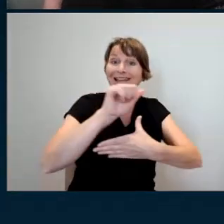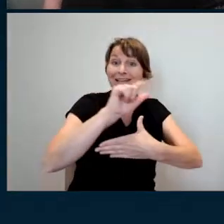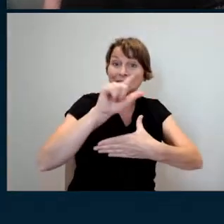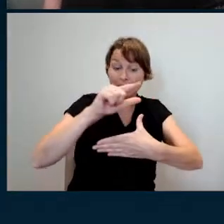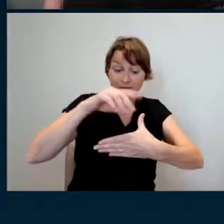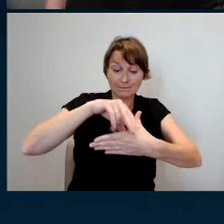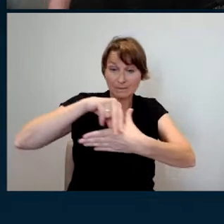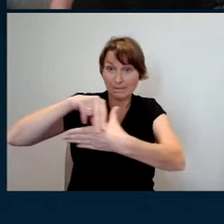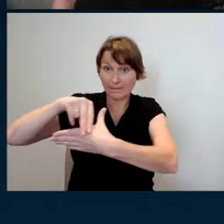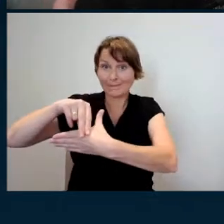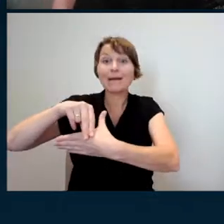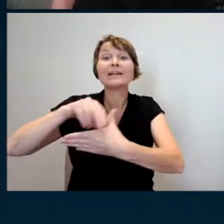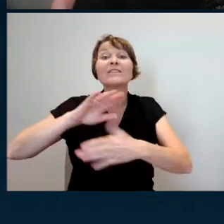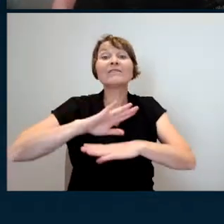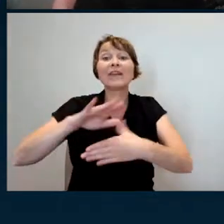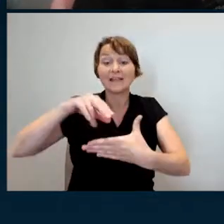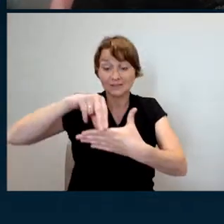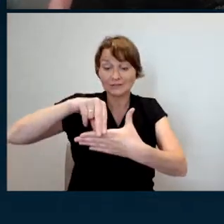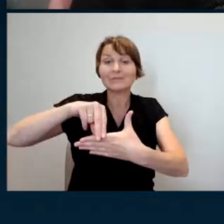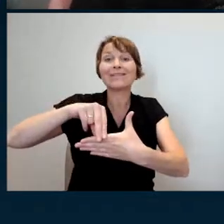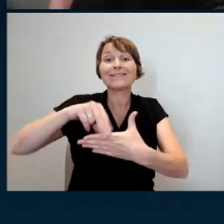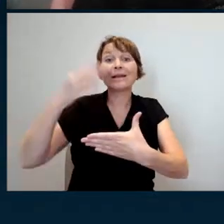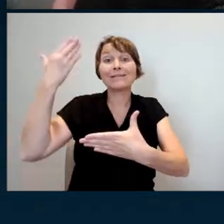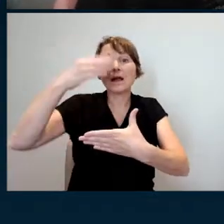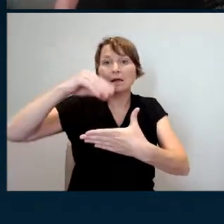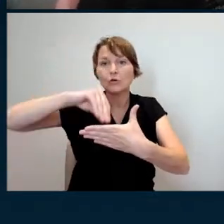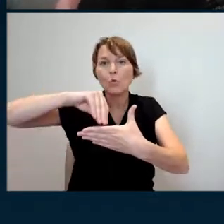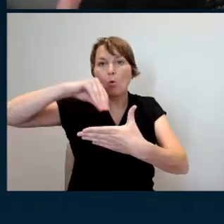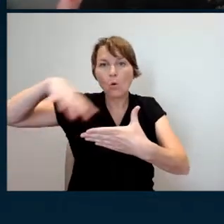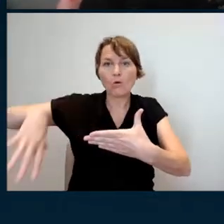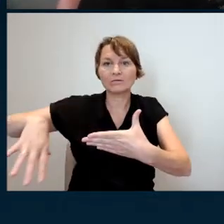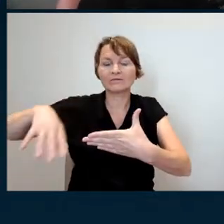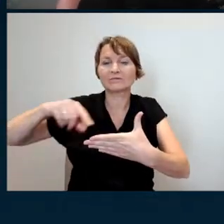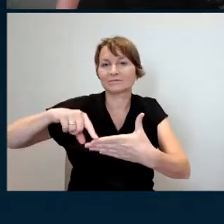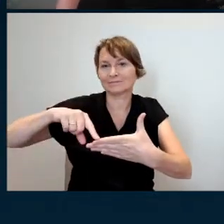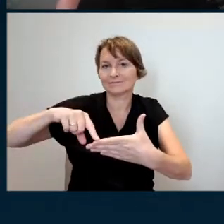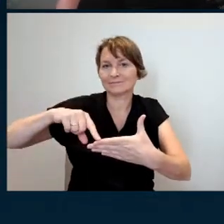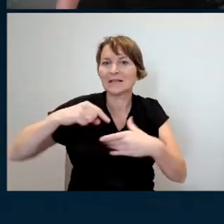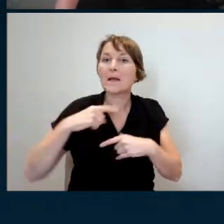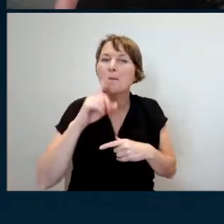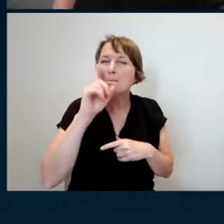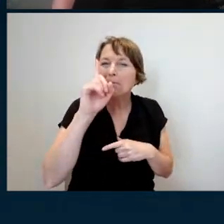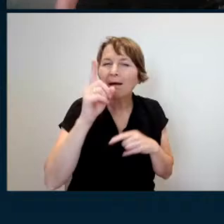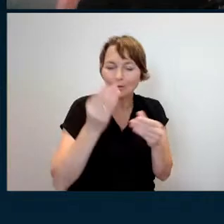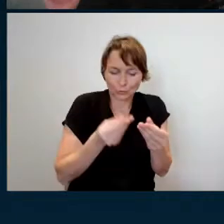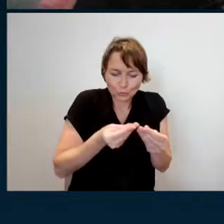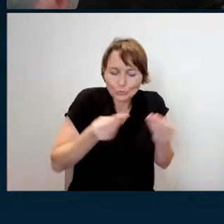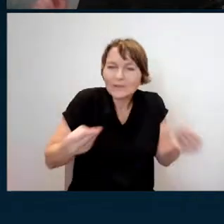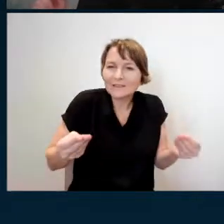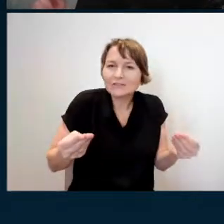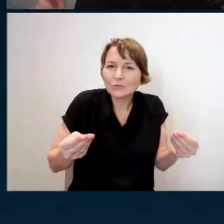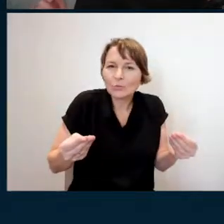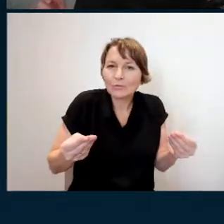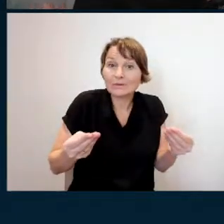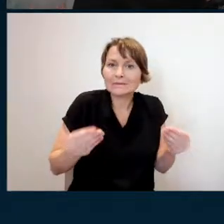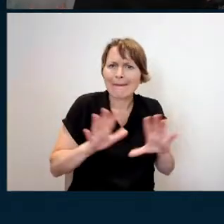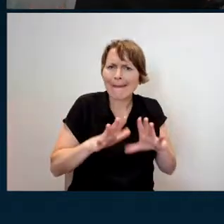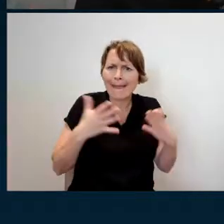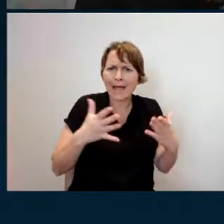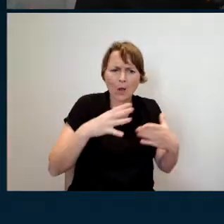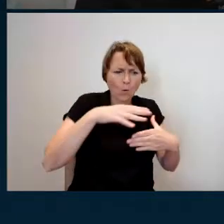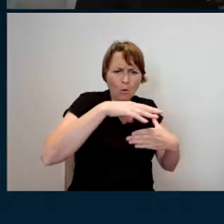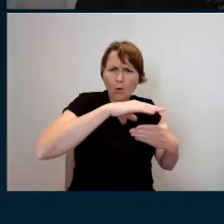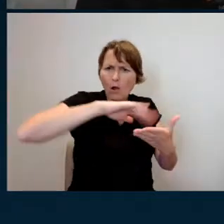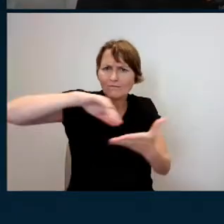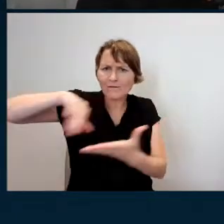done. The thing is, if you remove resources with Azure PowerShell, you have